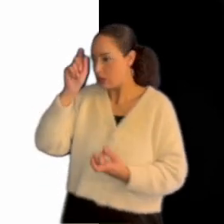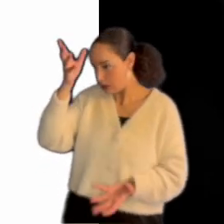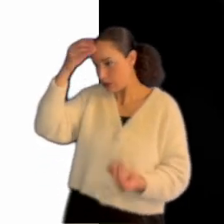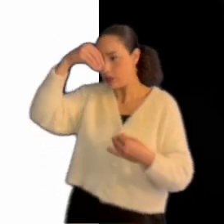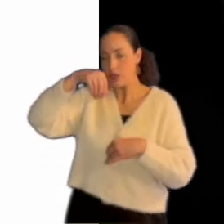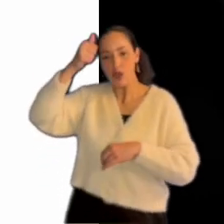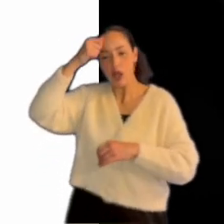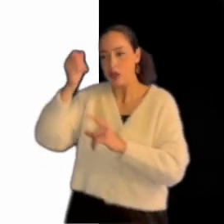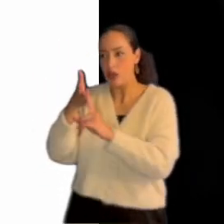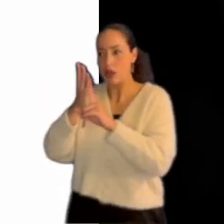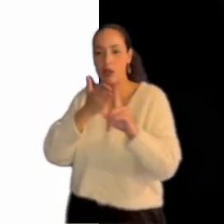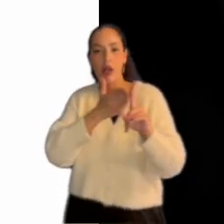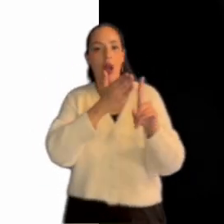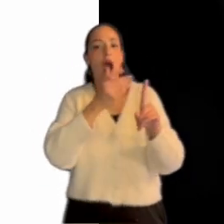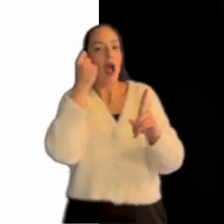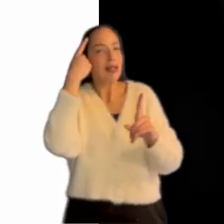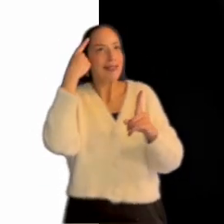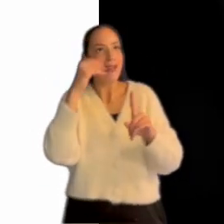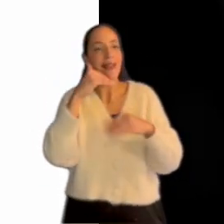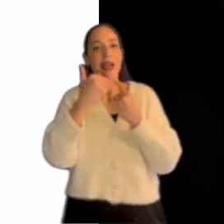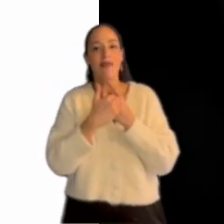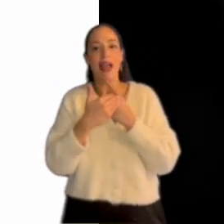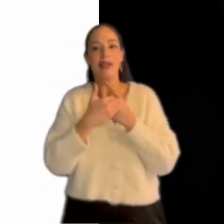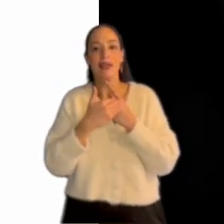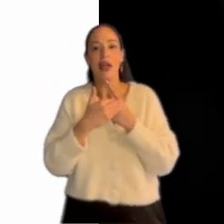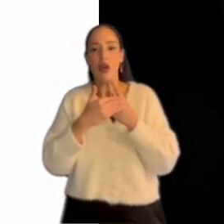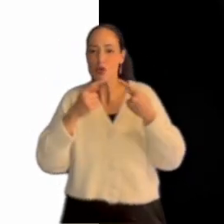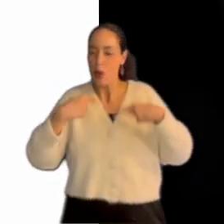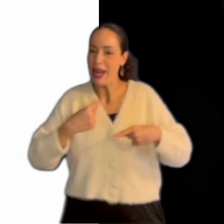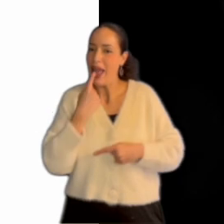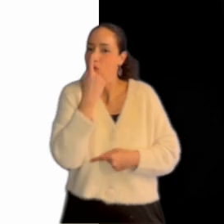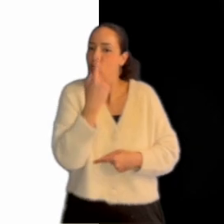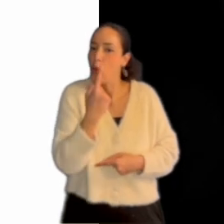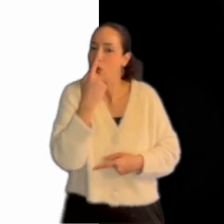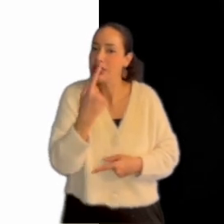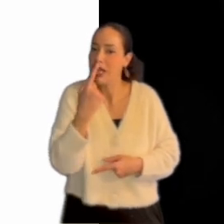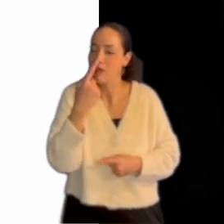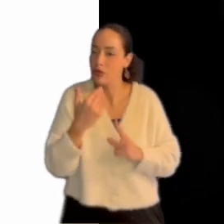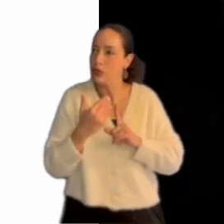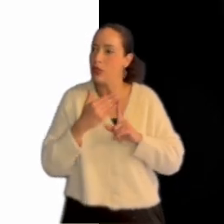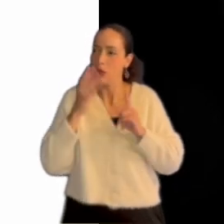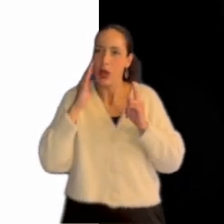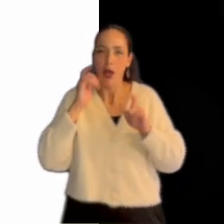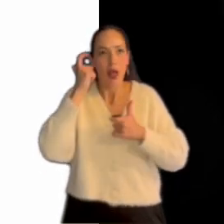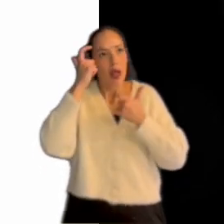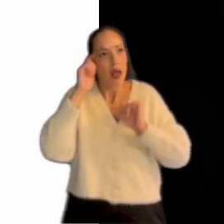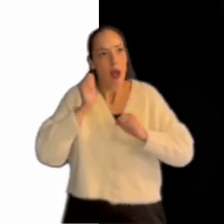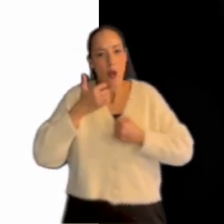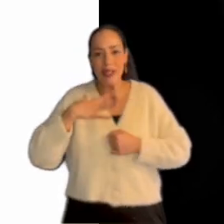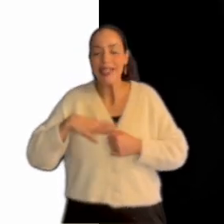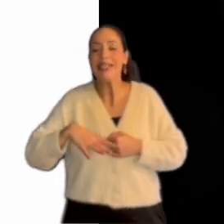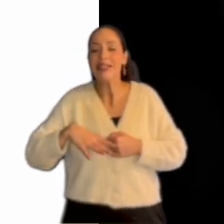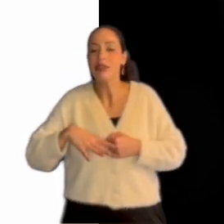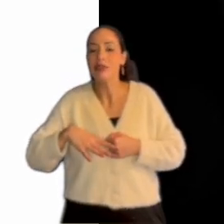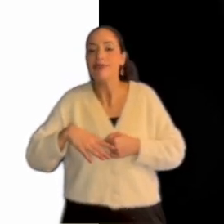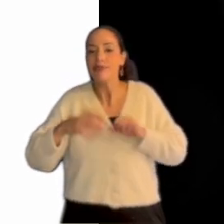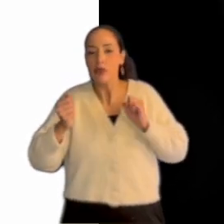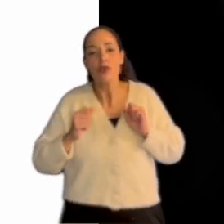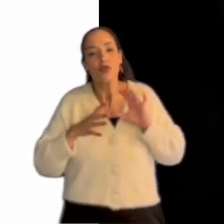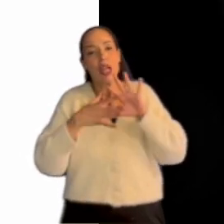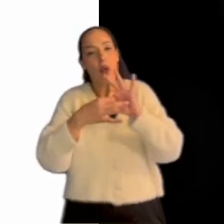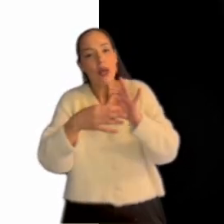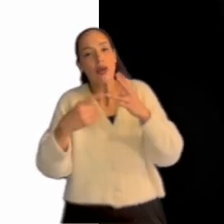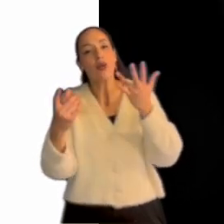own needs, to seek out and accept the offer of reconnection from others. When you join someone in their darkness, you may stumble and